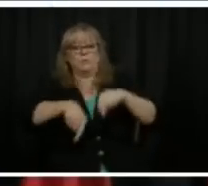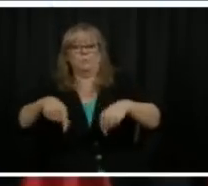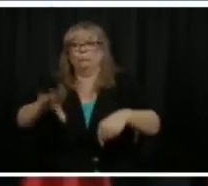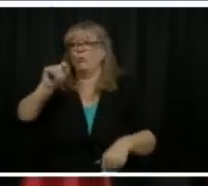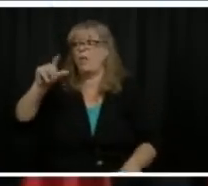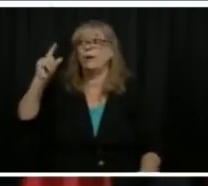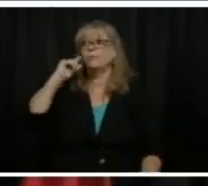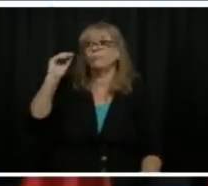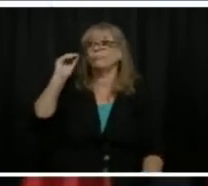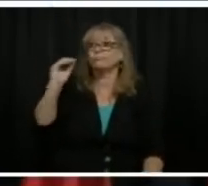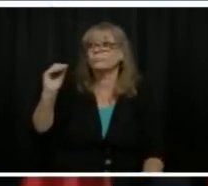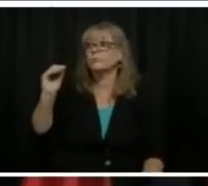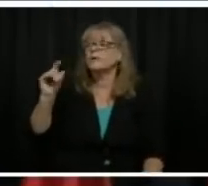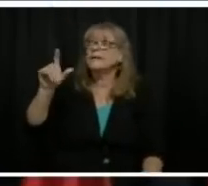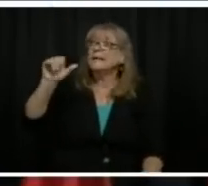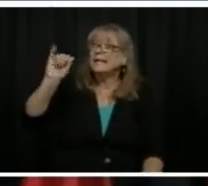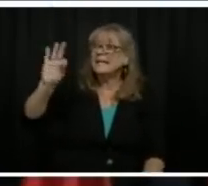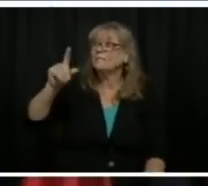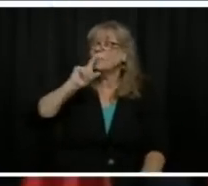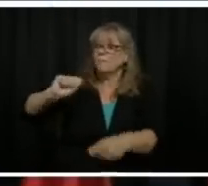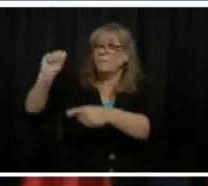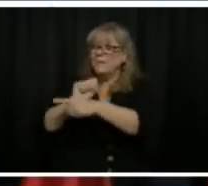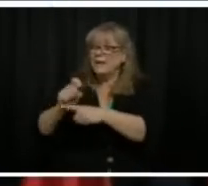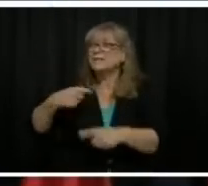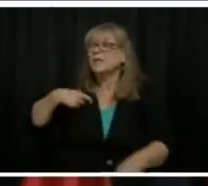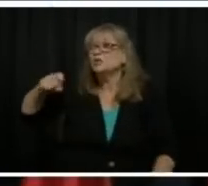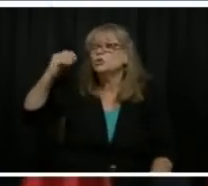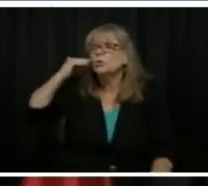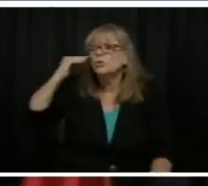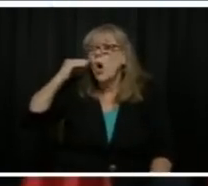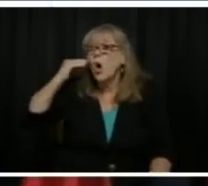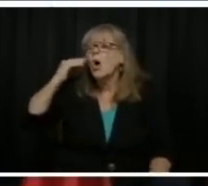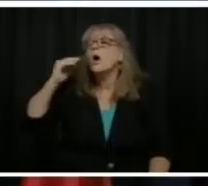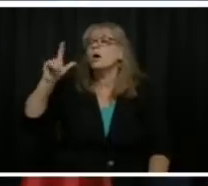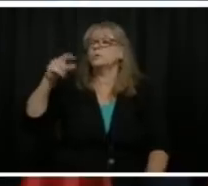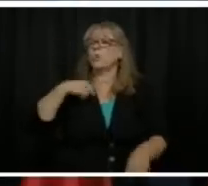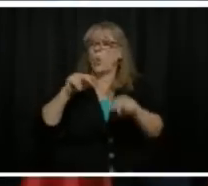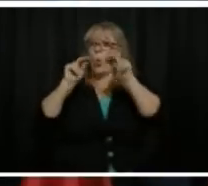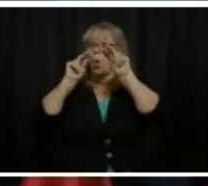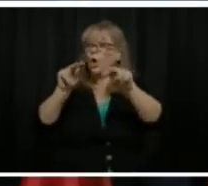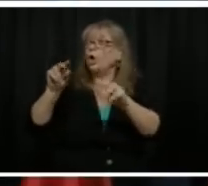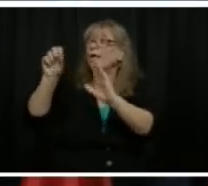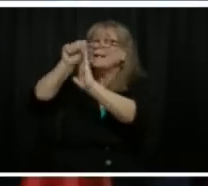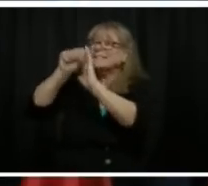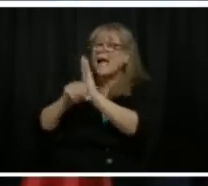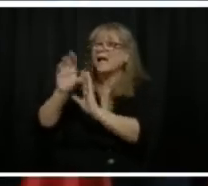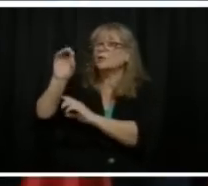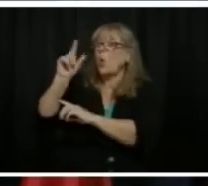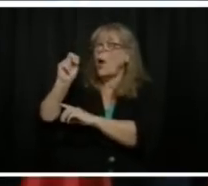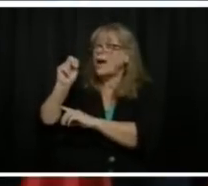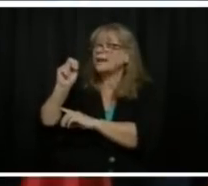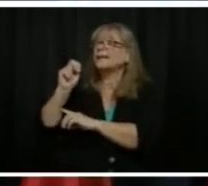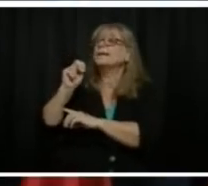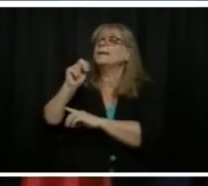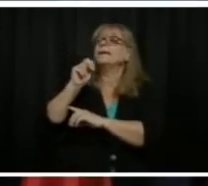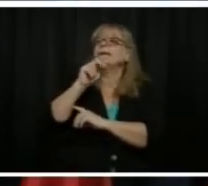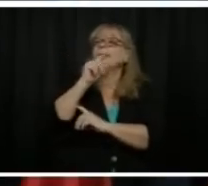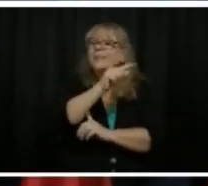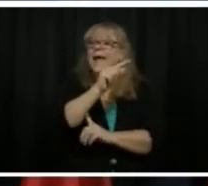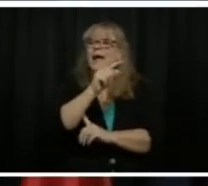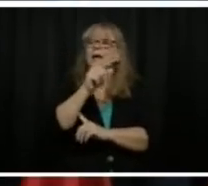that. Even in Oregon, I mean, anything you do in public, there's going to be 16 people filming it on their iPhones.